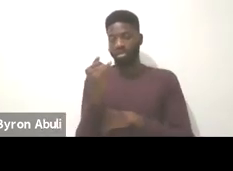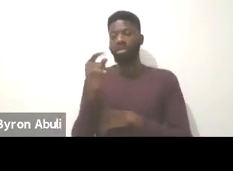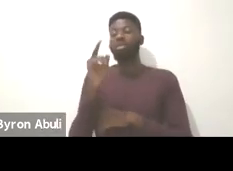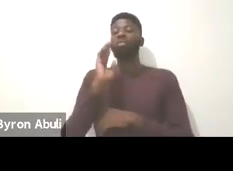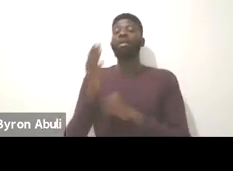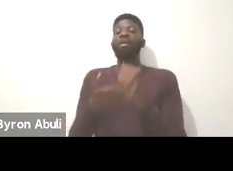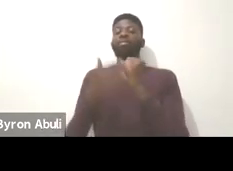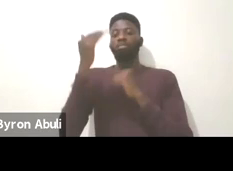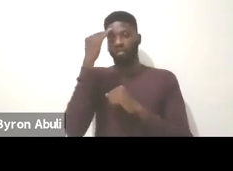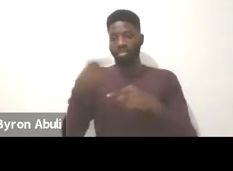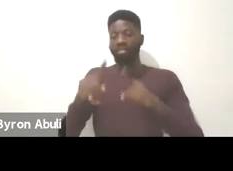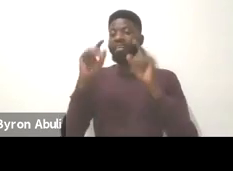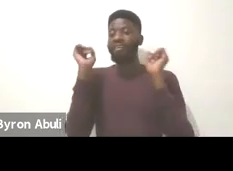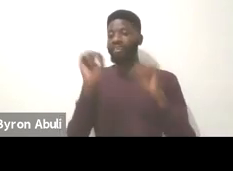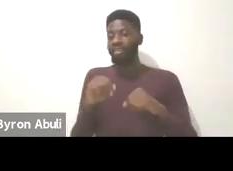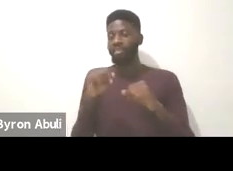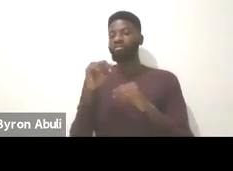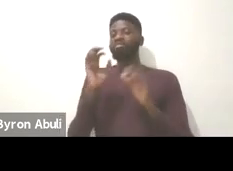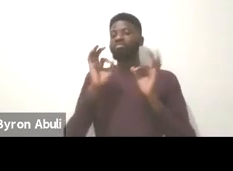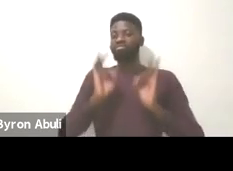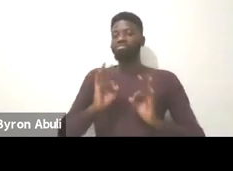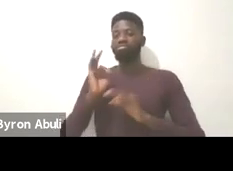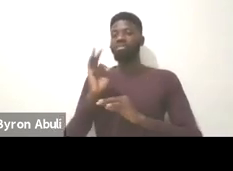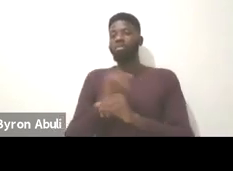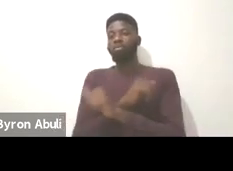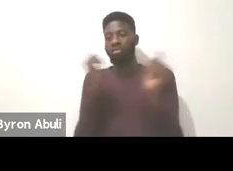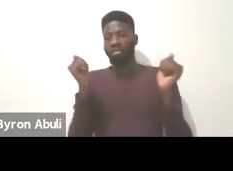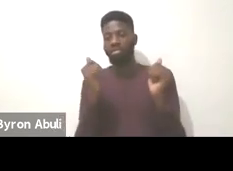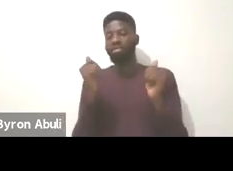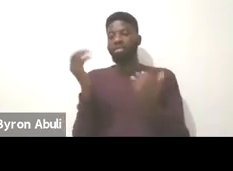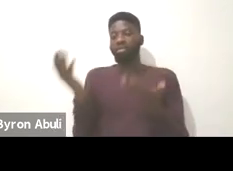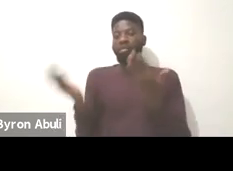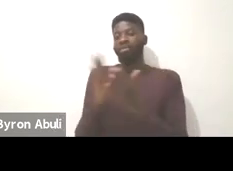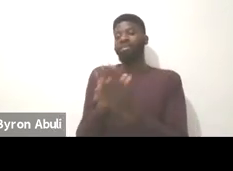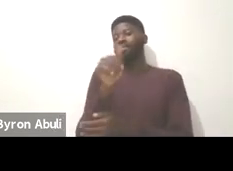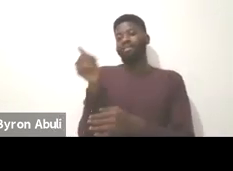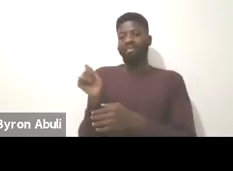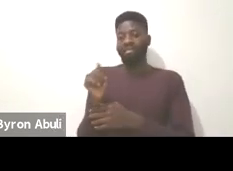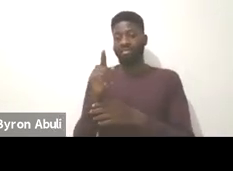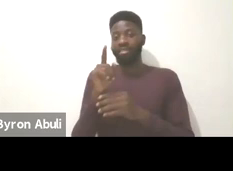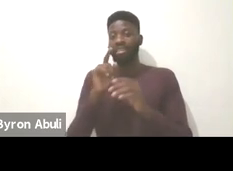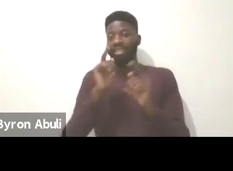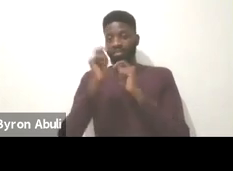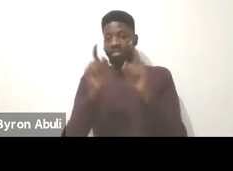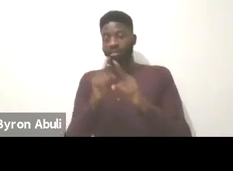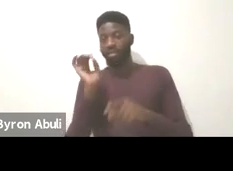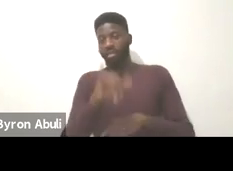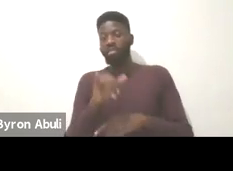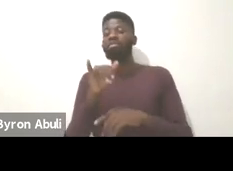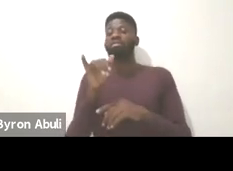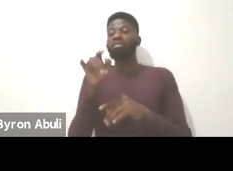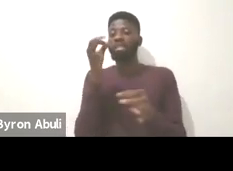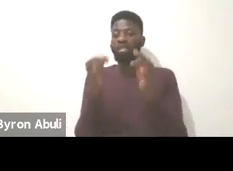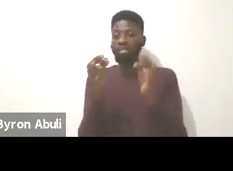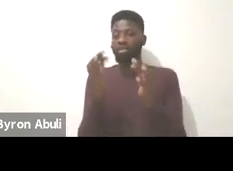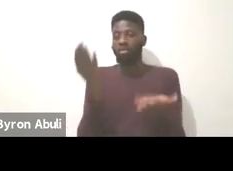whether you will be able to present yourself in comparison to the others. Because this kind of interview, you'll be judged against other